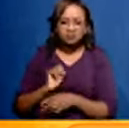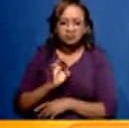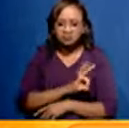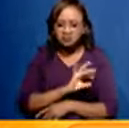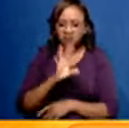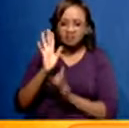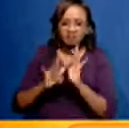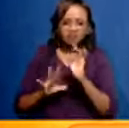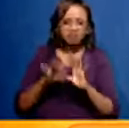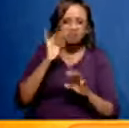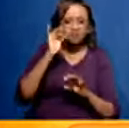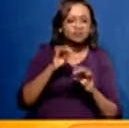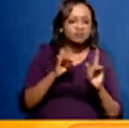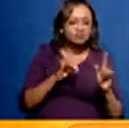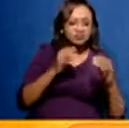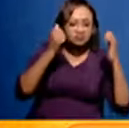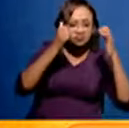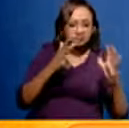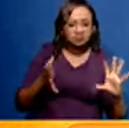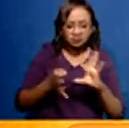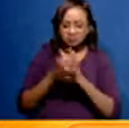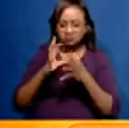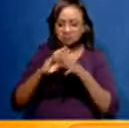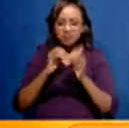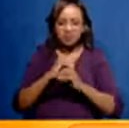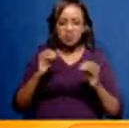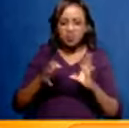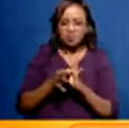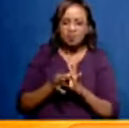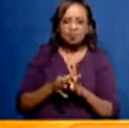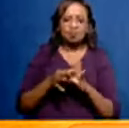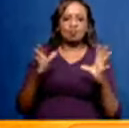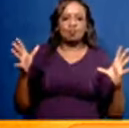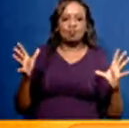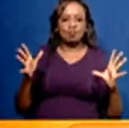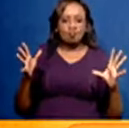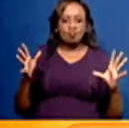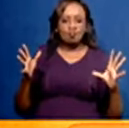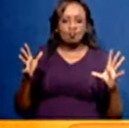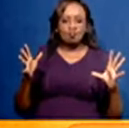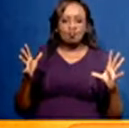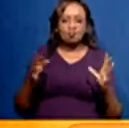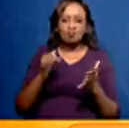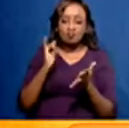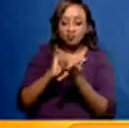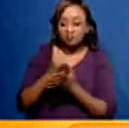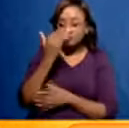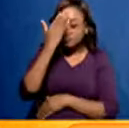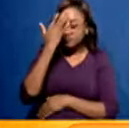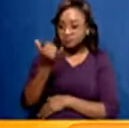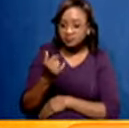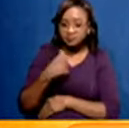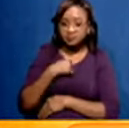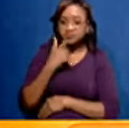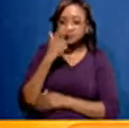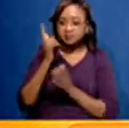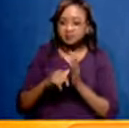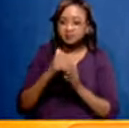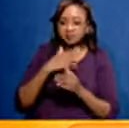that's simply a lack of structural sort of constraints. That's why I said from the beginning, my three